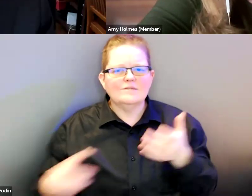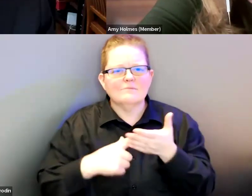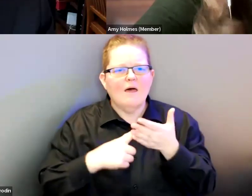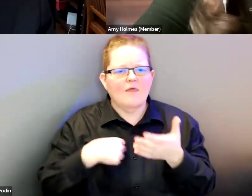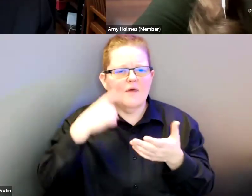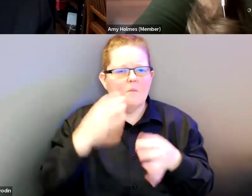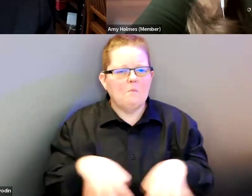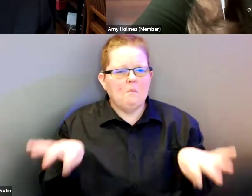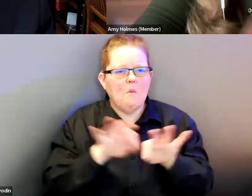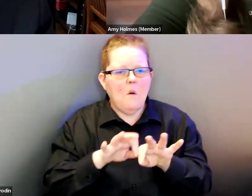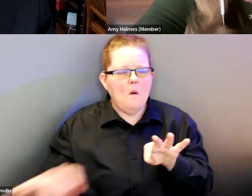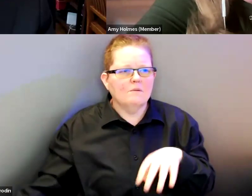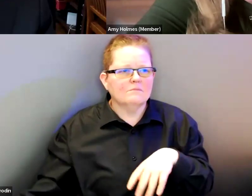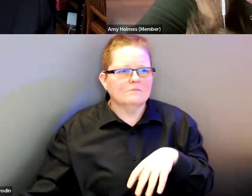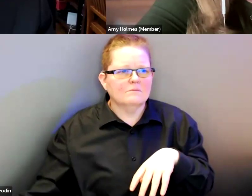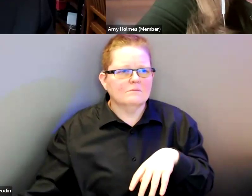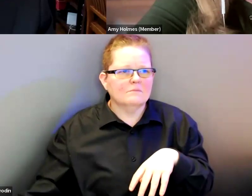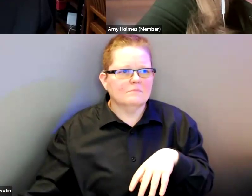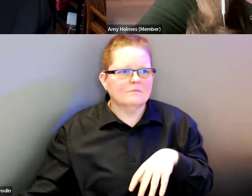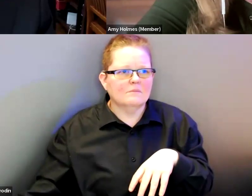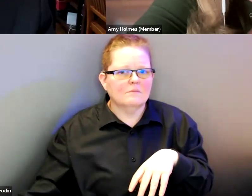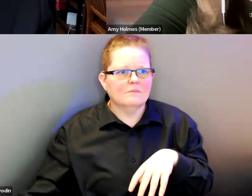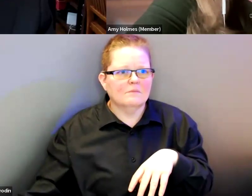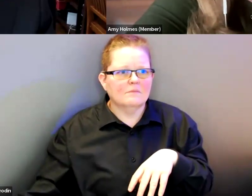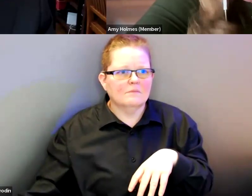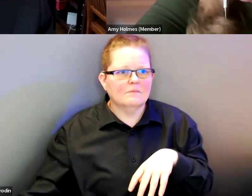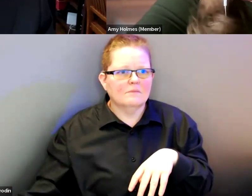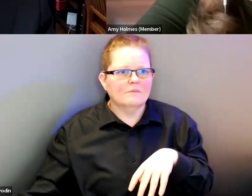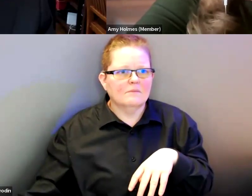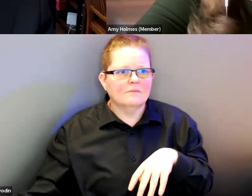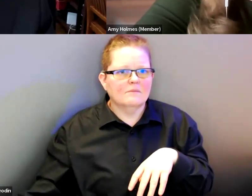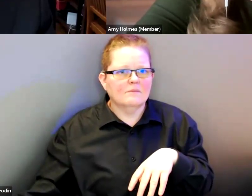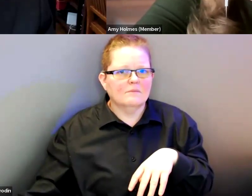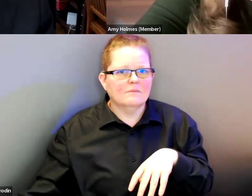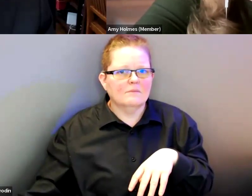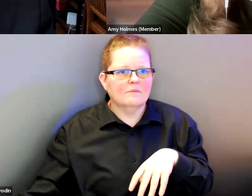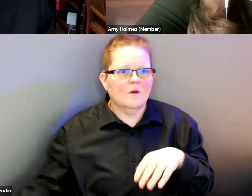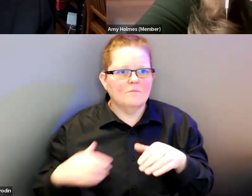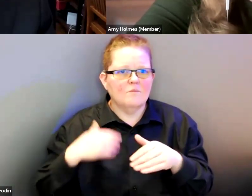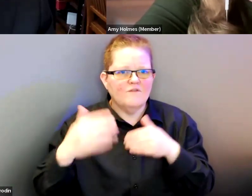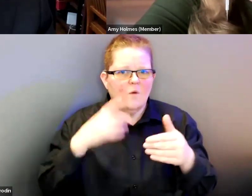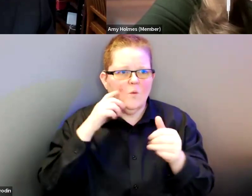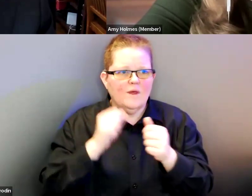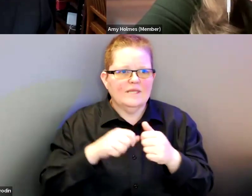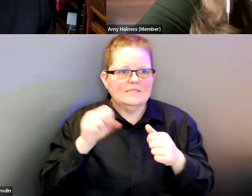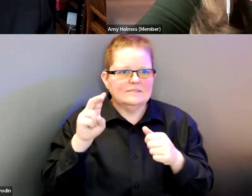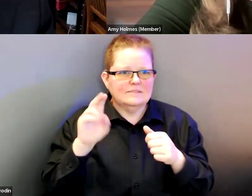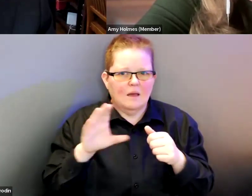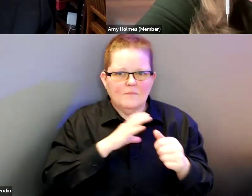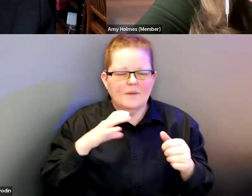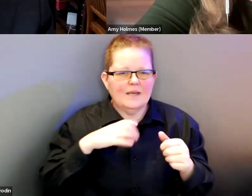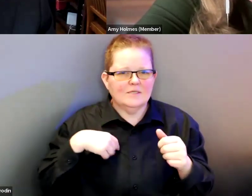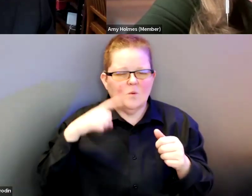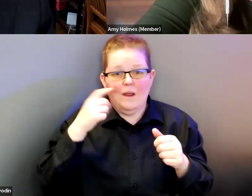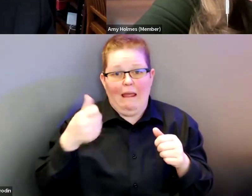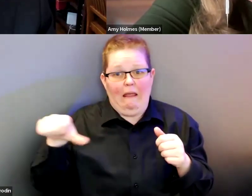especially if we are, moving forward with these subcommittees or any subcommittees. I think you said this, or someone